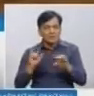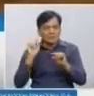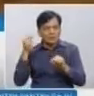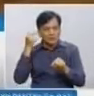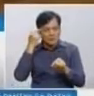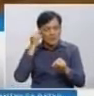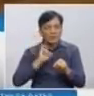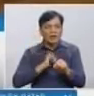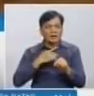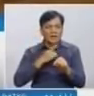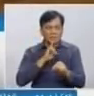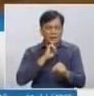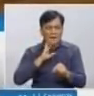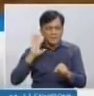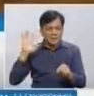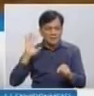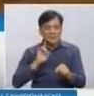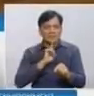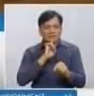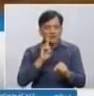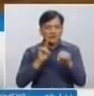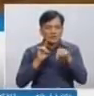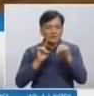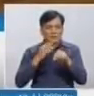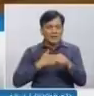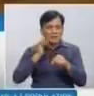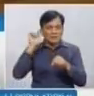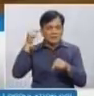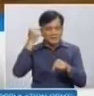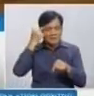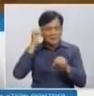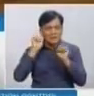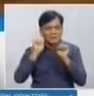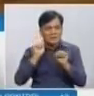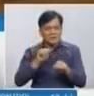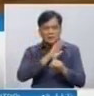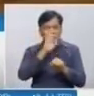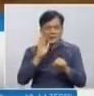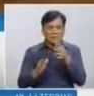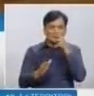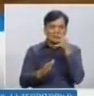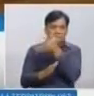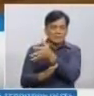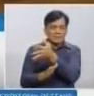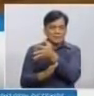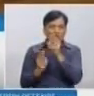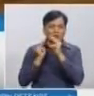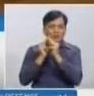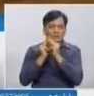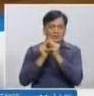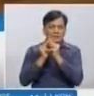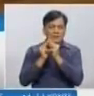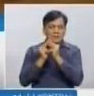make the solemn commitment that this administration will never deny our Muslim